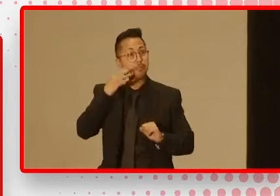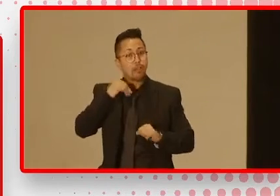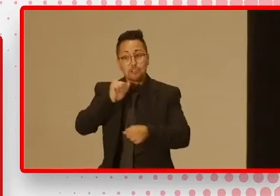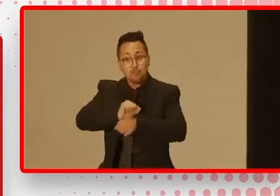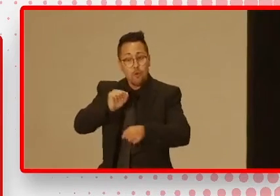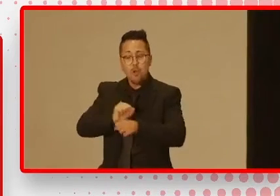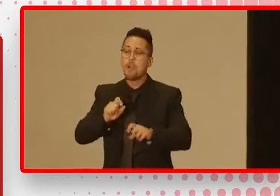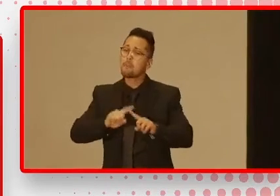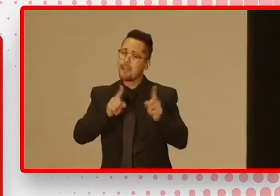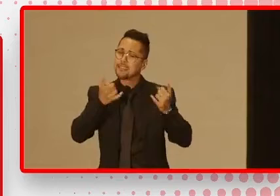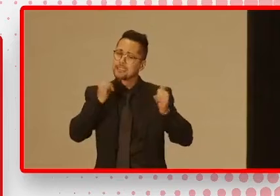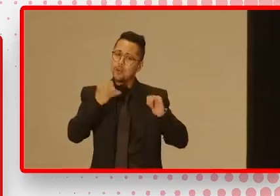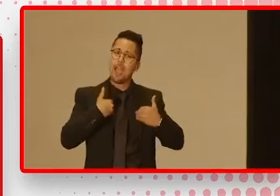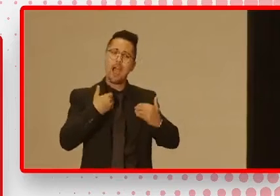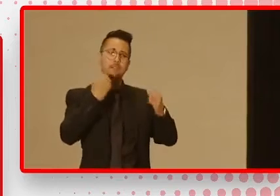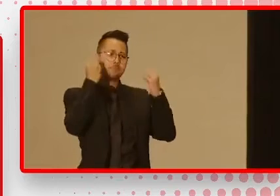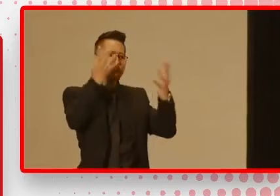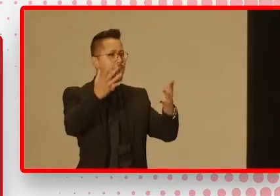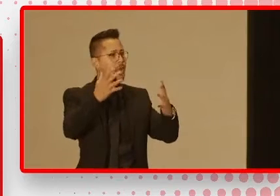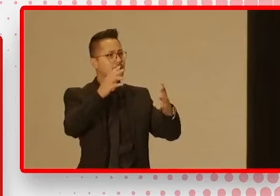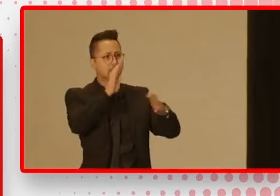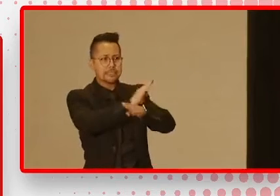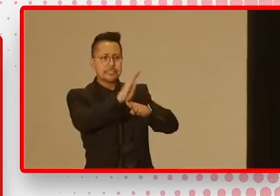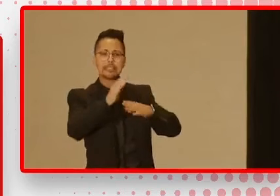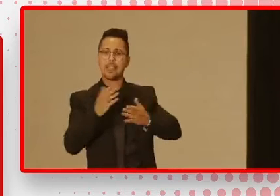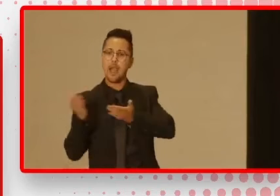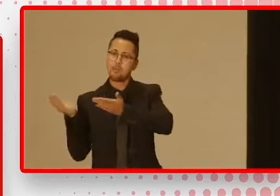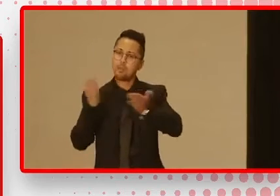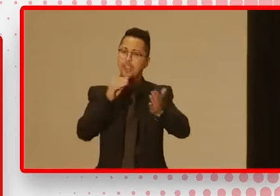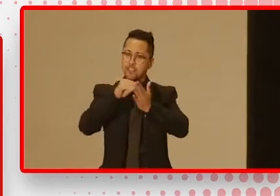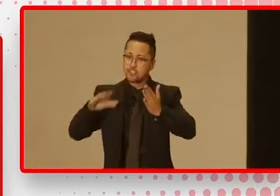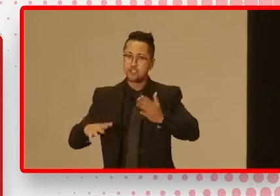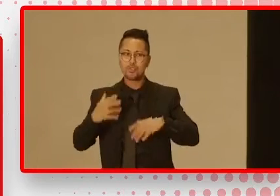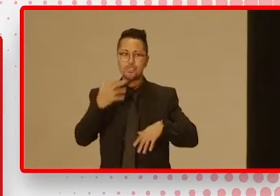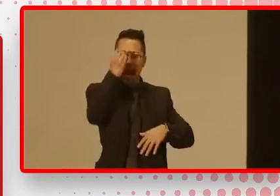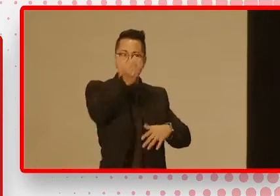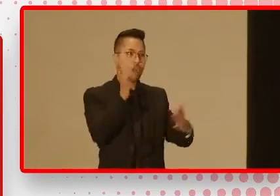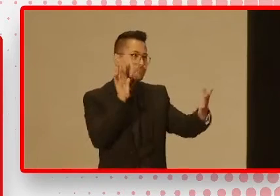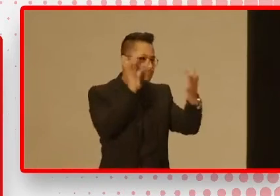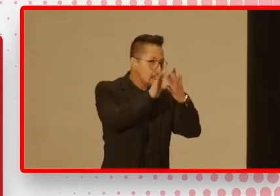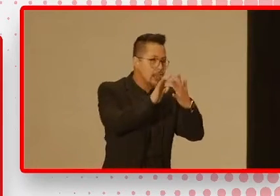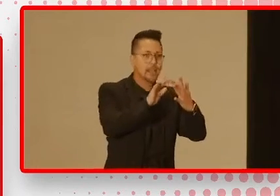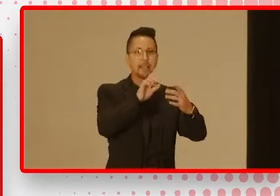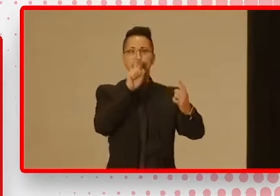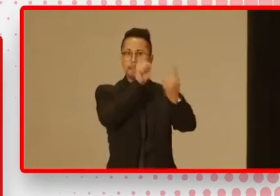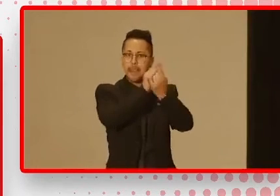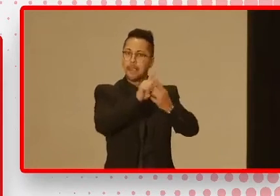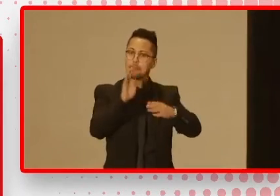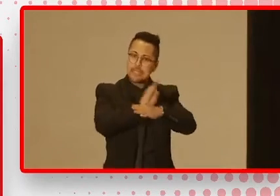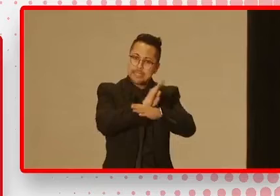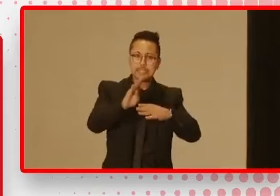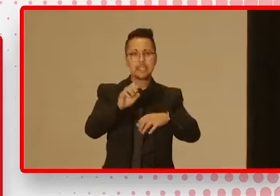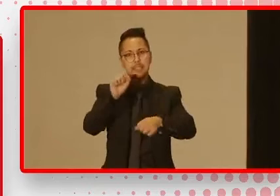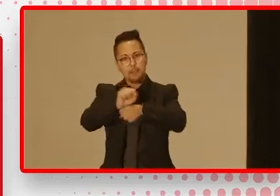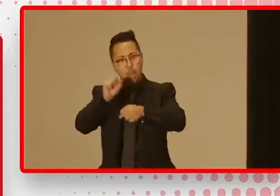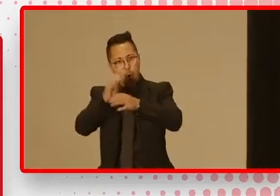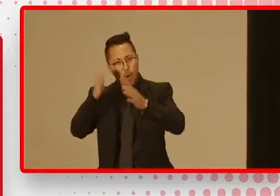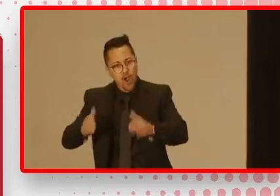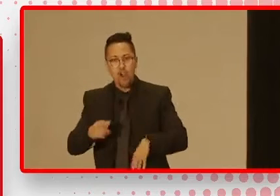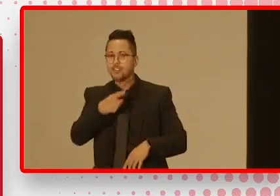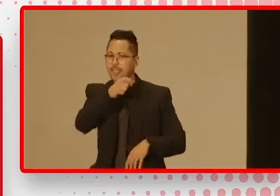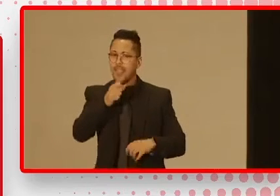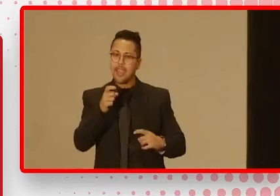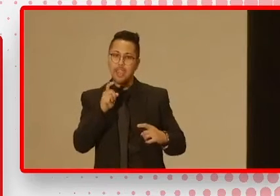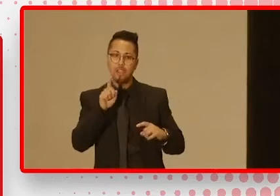still is a lot of our providers take these students out to actual businesses and employers, and they're able to observe, they're able to step in